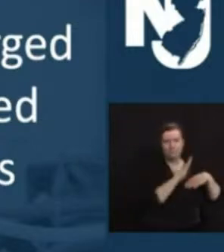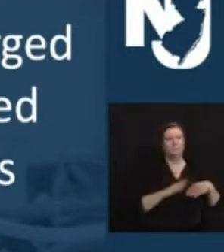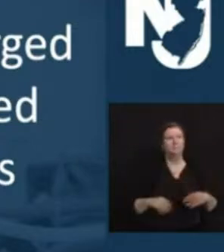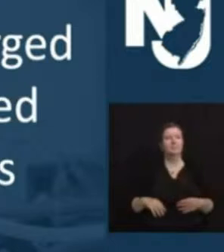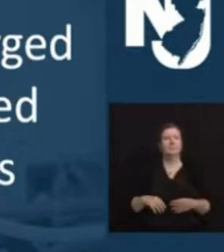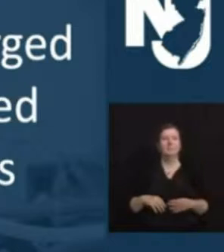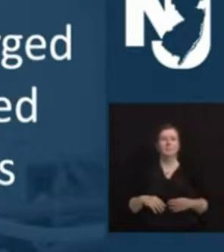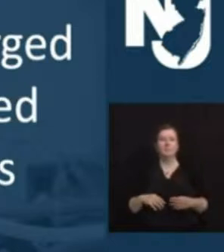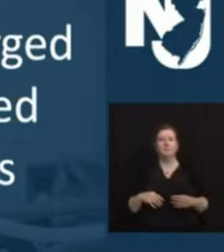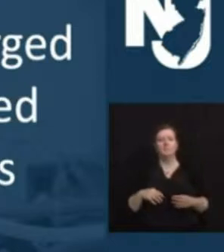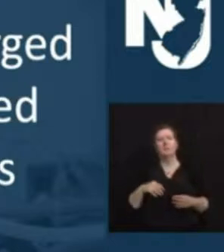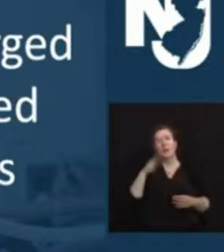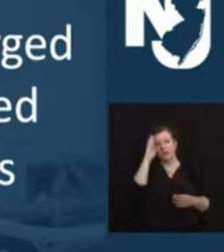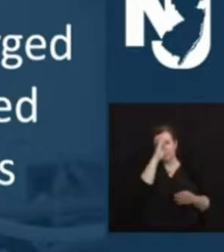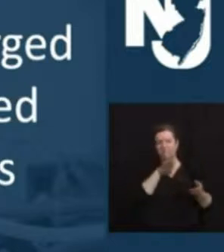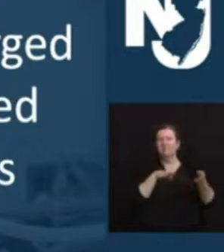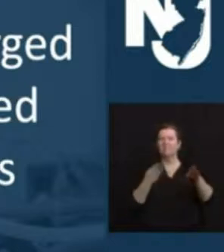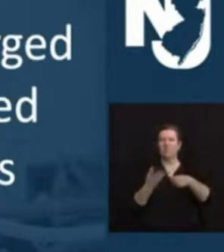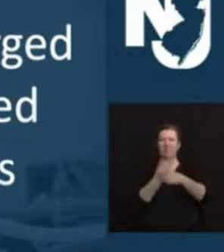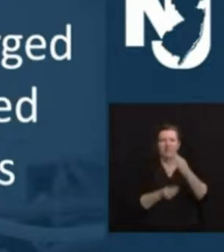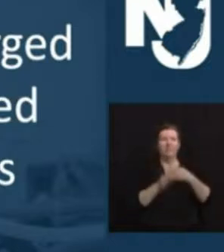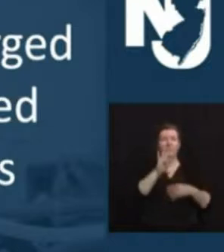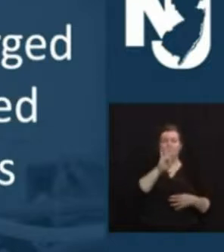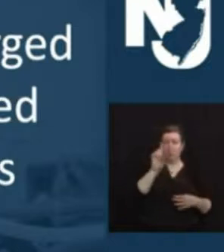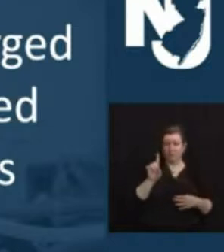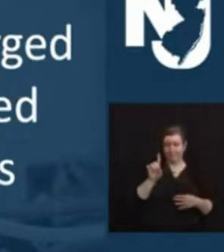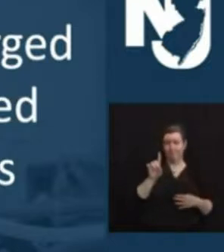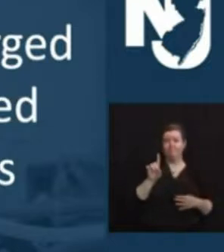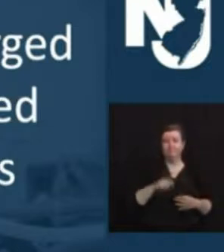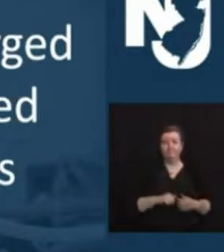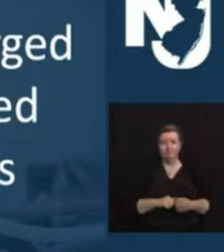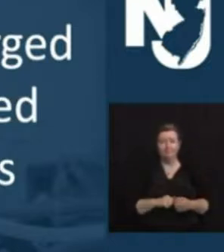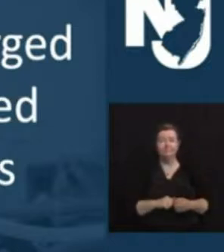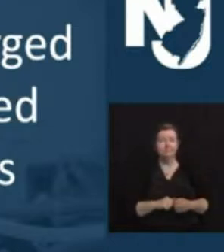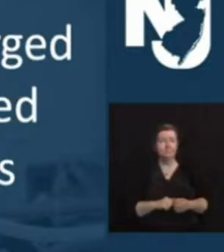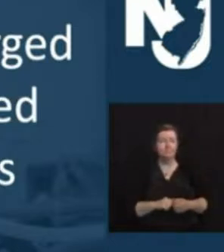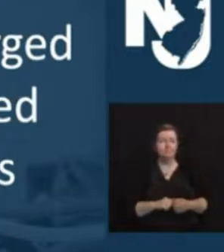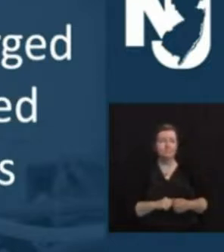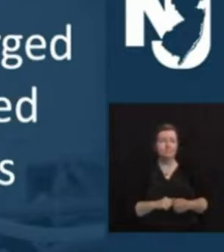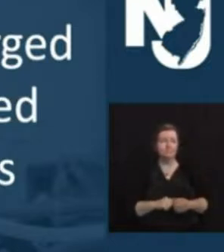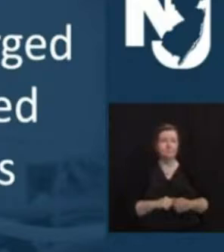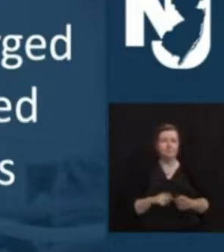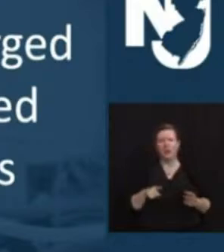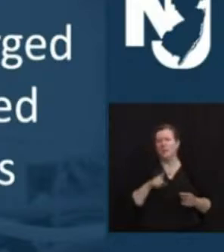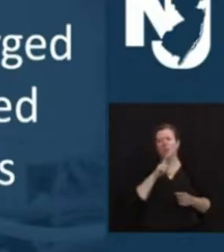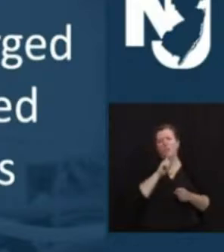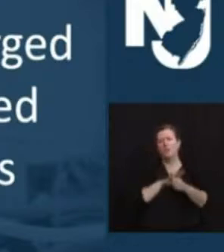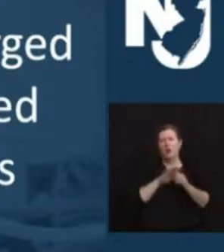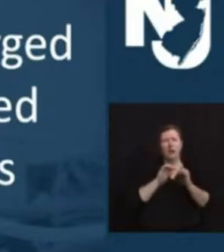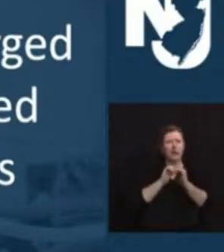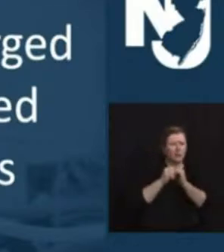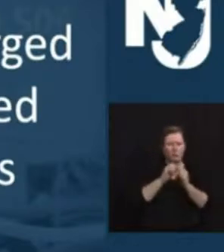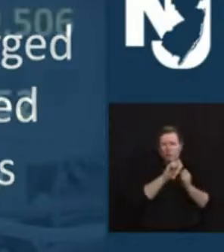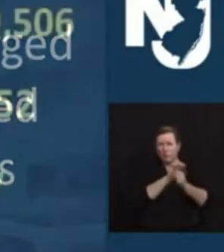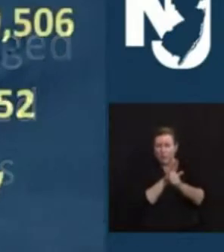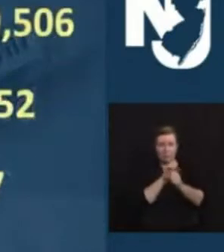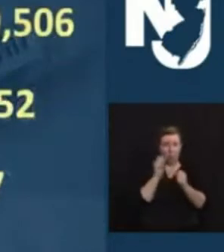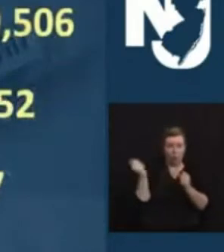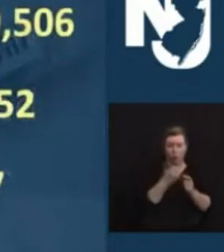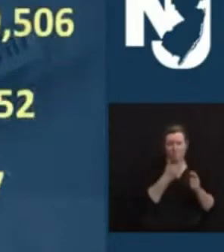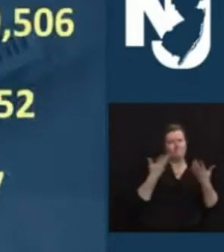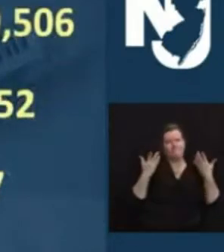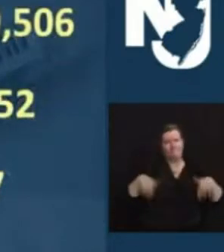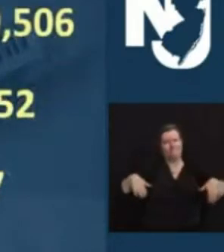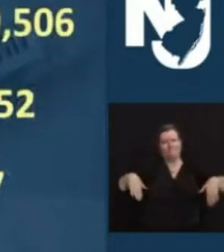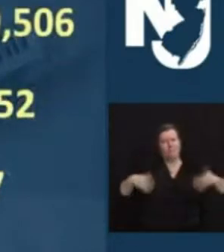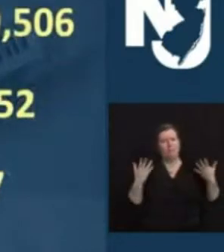oranges, hospitals reported 41 not yet confirmed losses of life in the hospitals. However, we can confirm